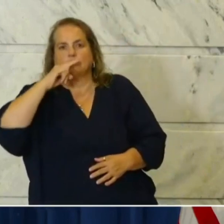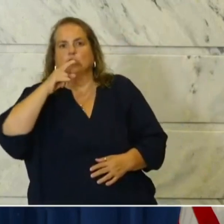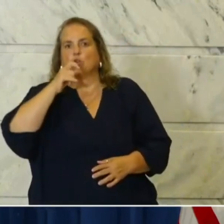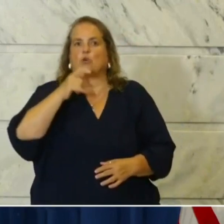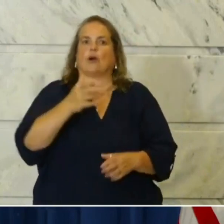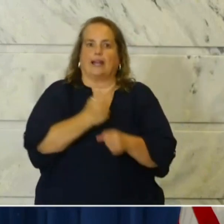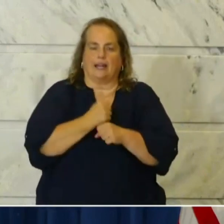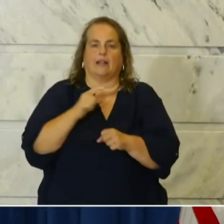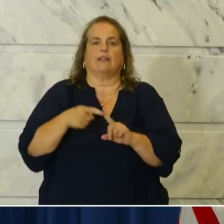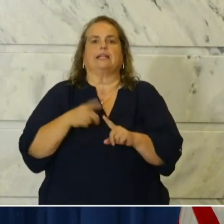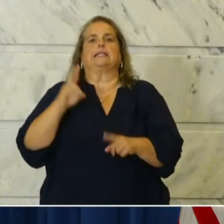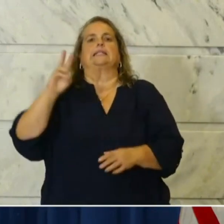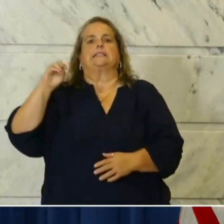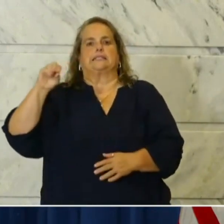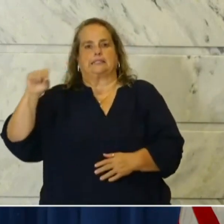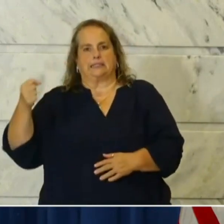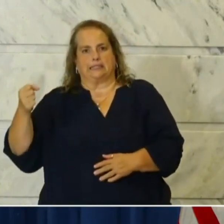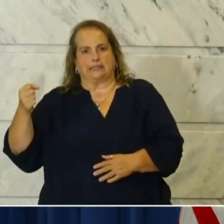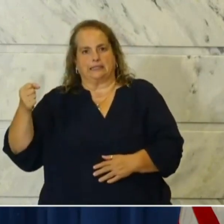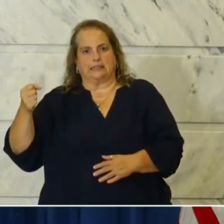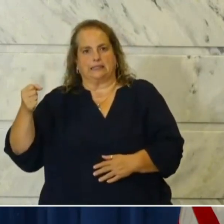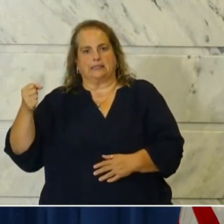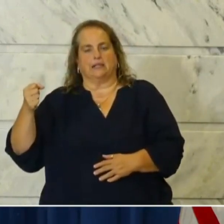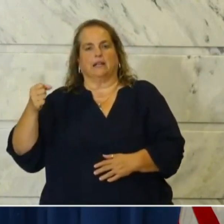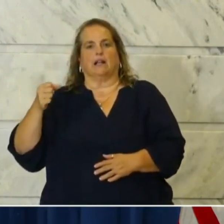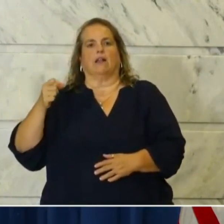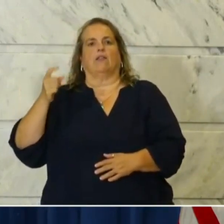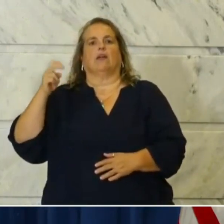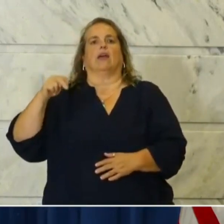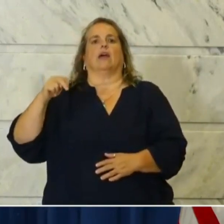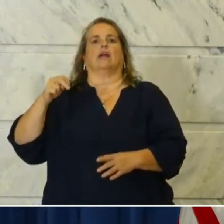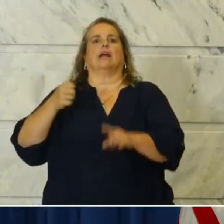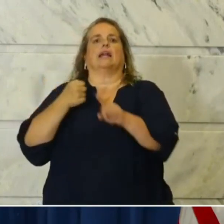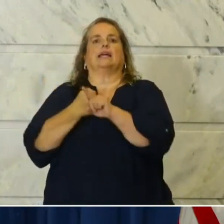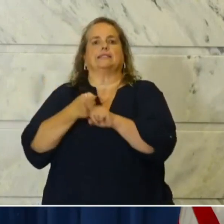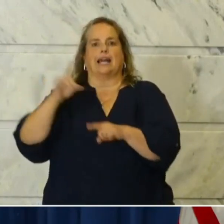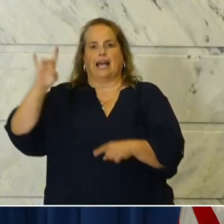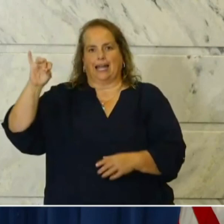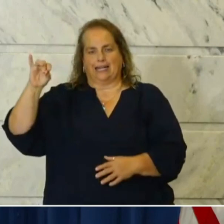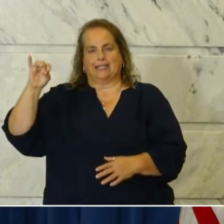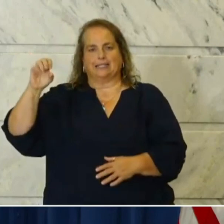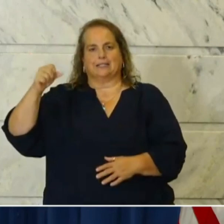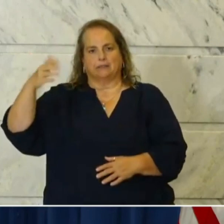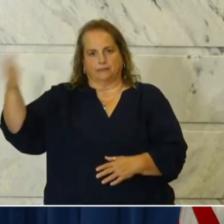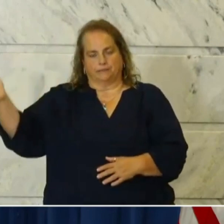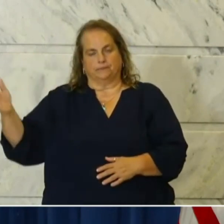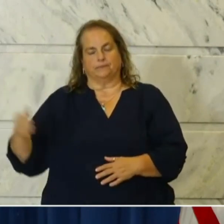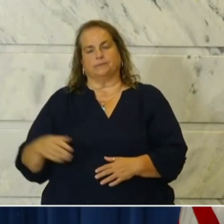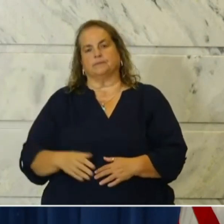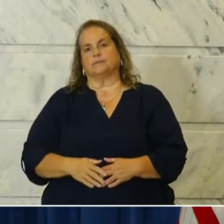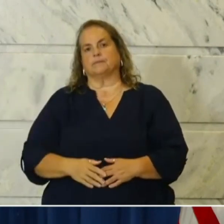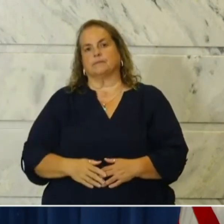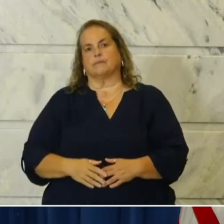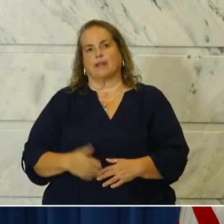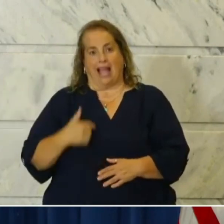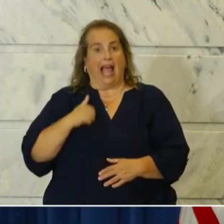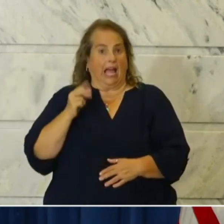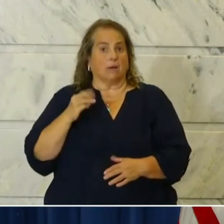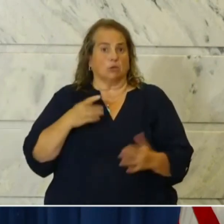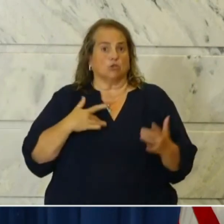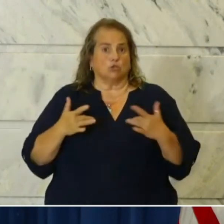hits the 60s. Those pop up a couple weeks later, and then it hits the 80s again. I am